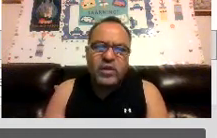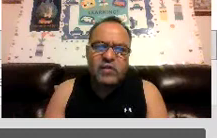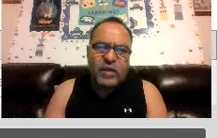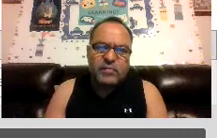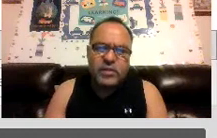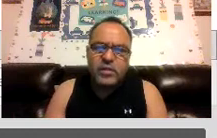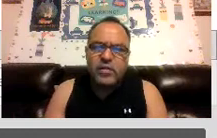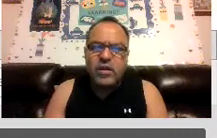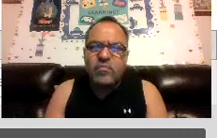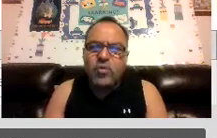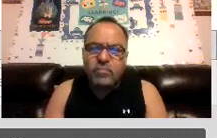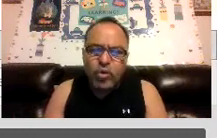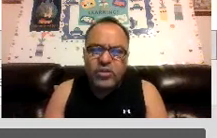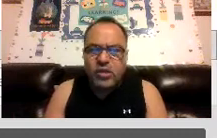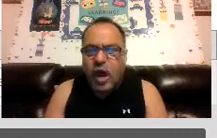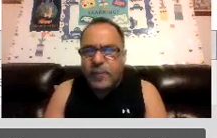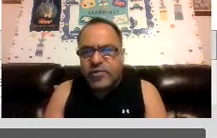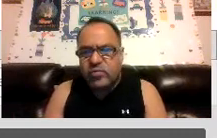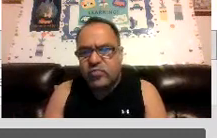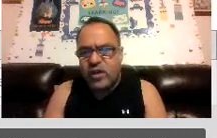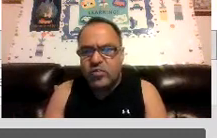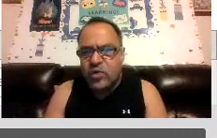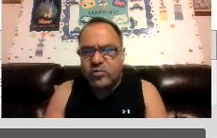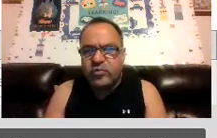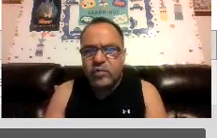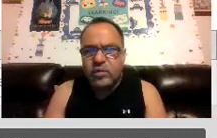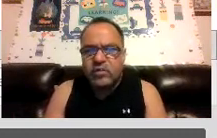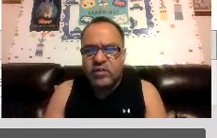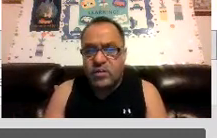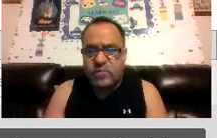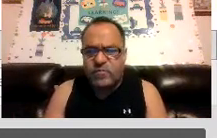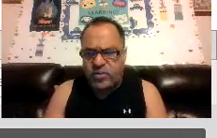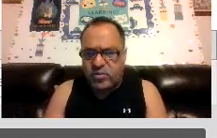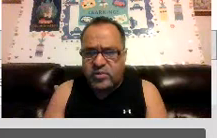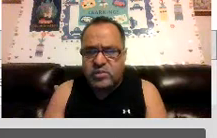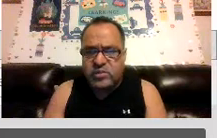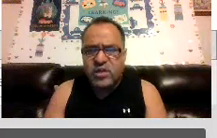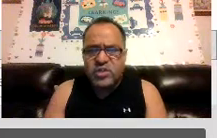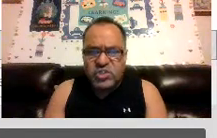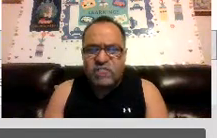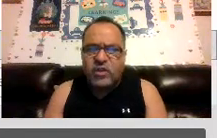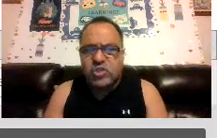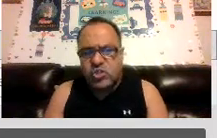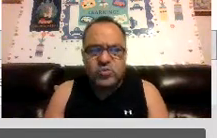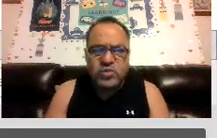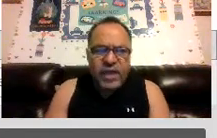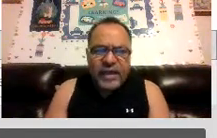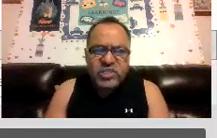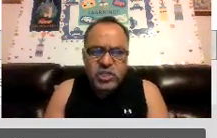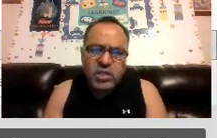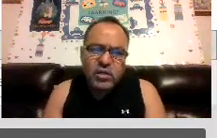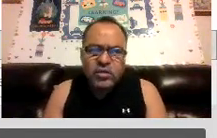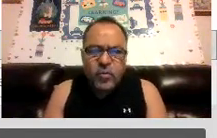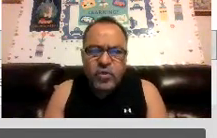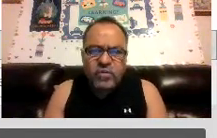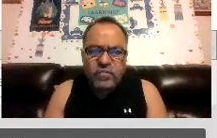friends and family. They are more important than the objects we find in the world." Tella was furious. She found the stones, hadn't